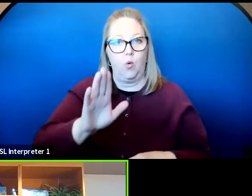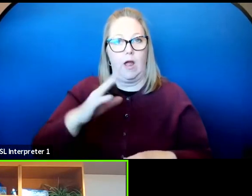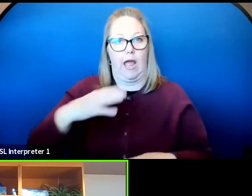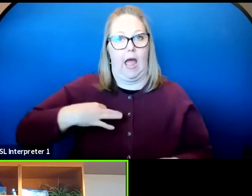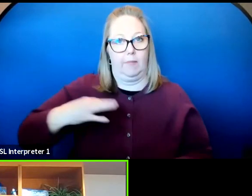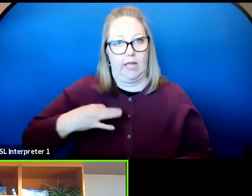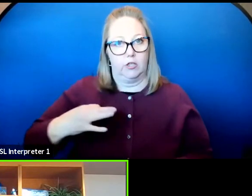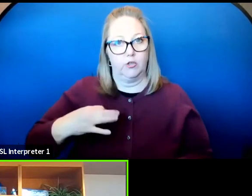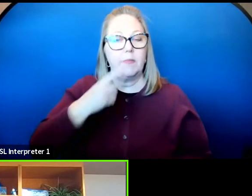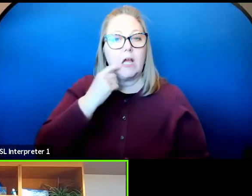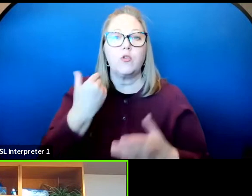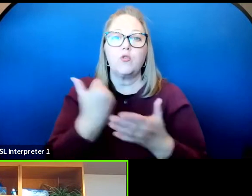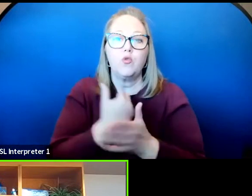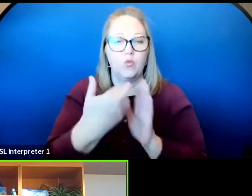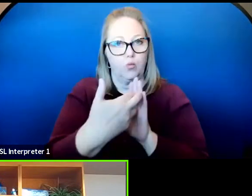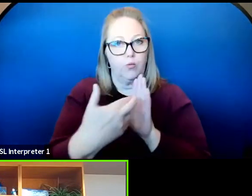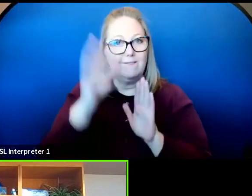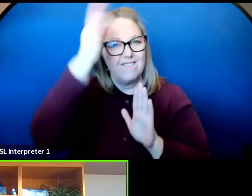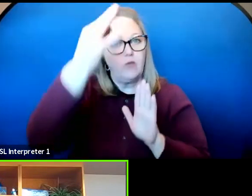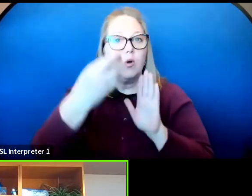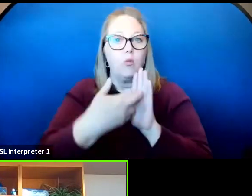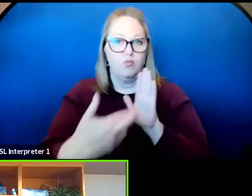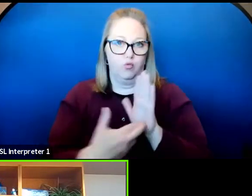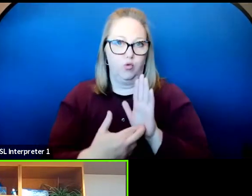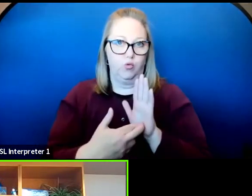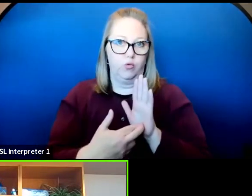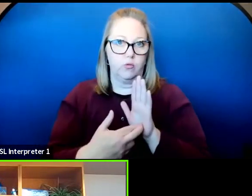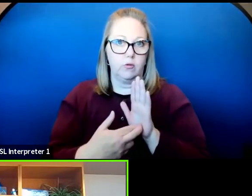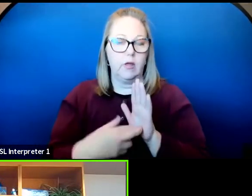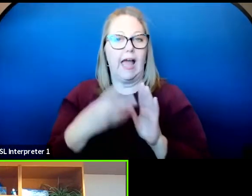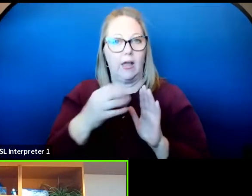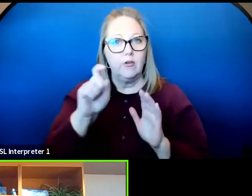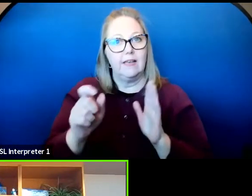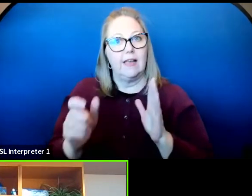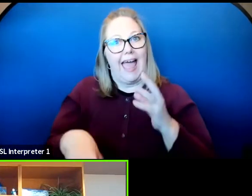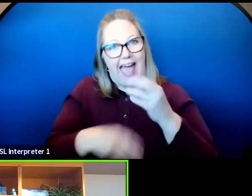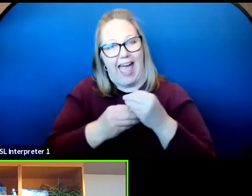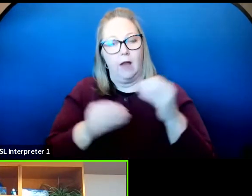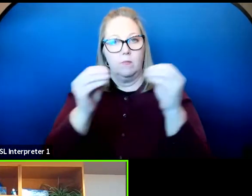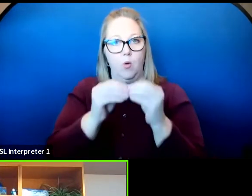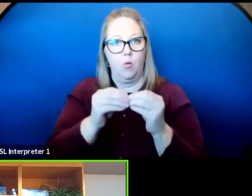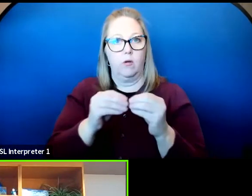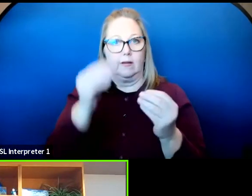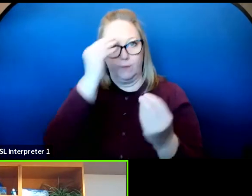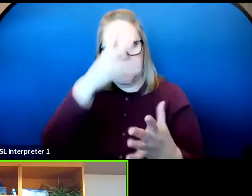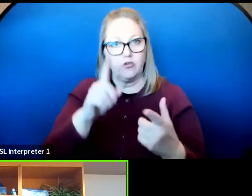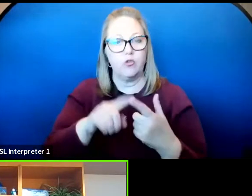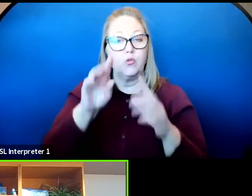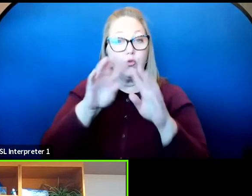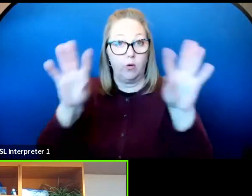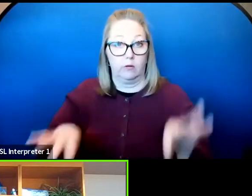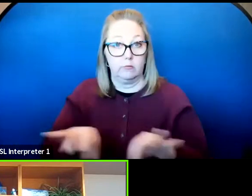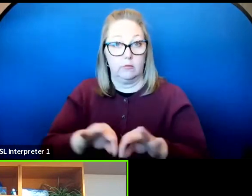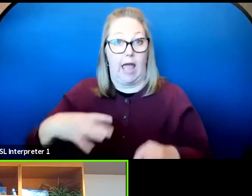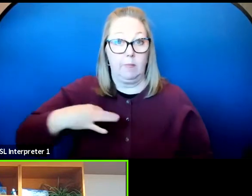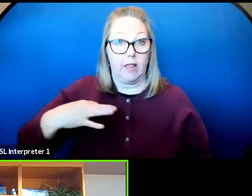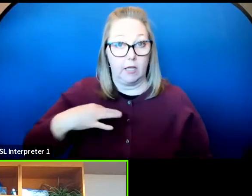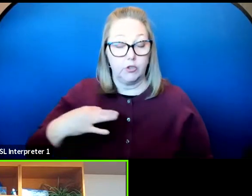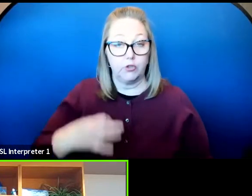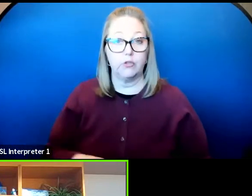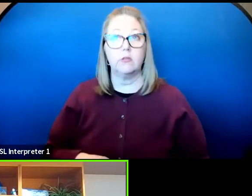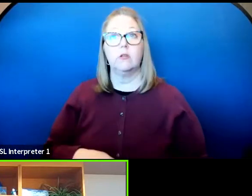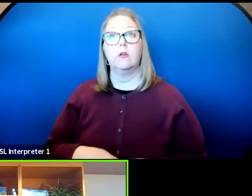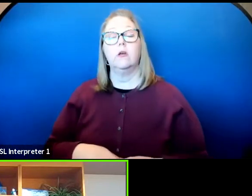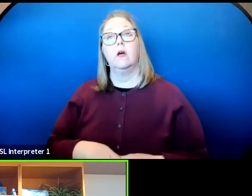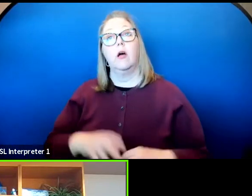and the documentation. That is the critical piece so that it can be expedited once we get to it. Again, the total numbers, I want to make sure I talk to